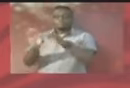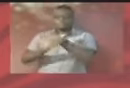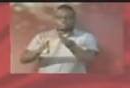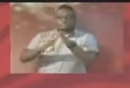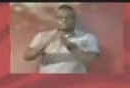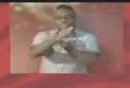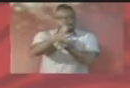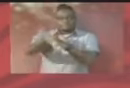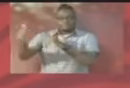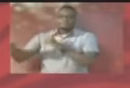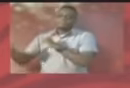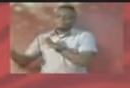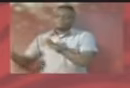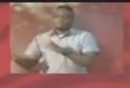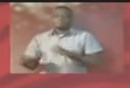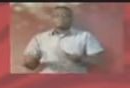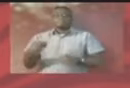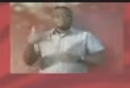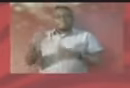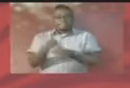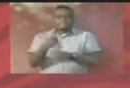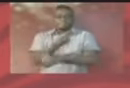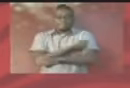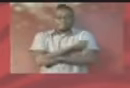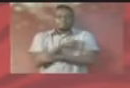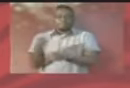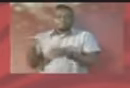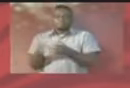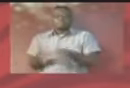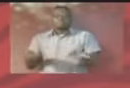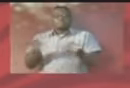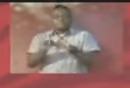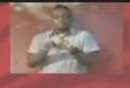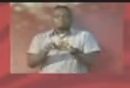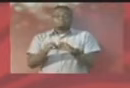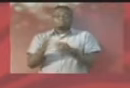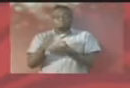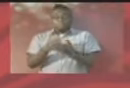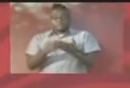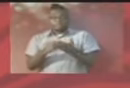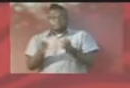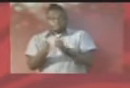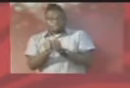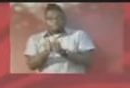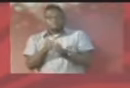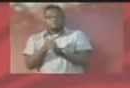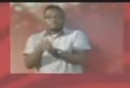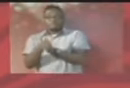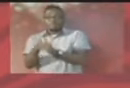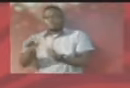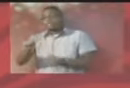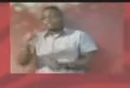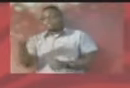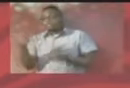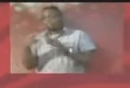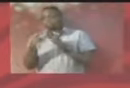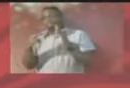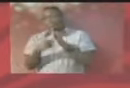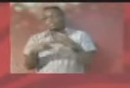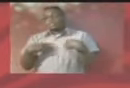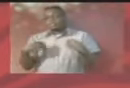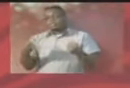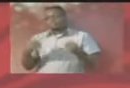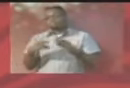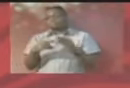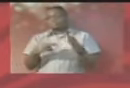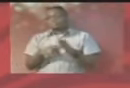and vaccination is a key intervention coupled with adherence to the health protocols. Together they